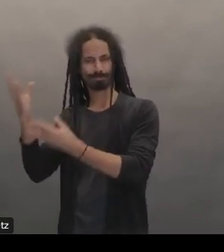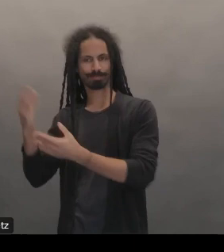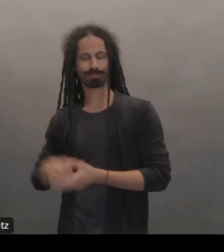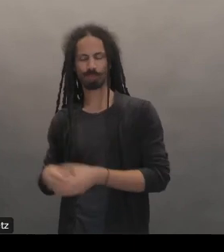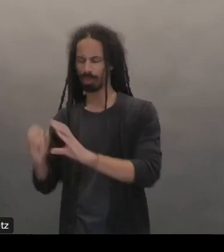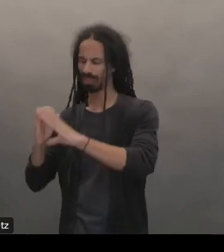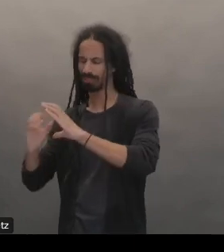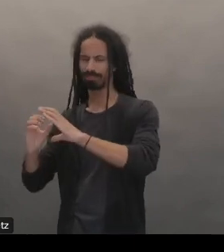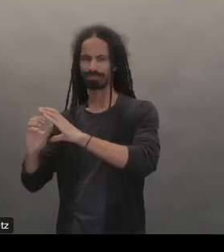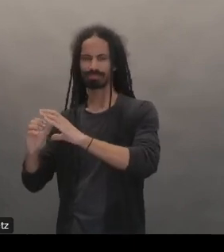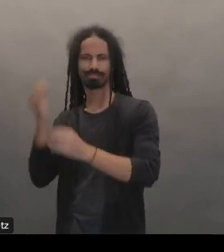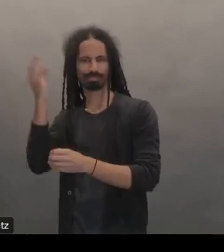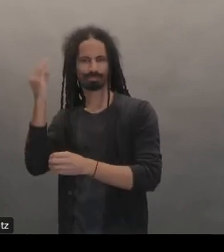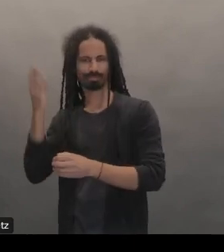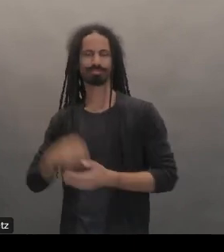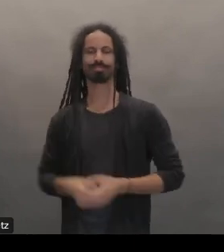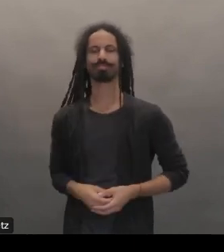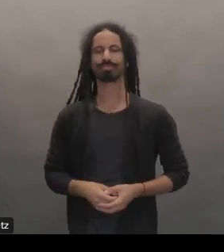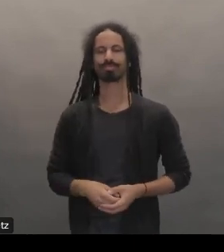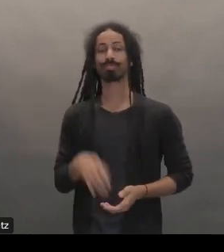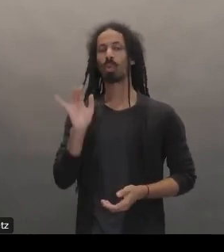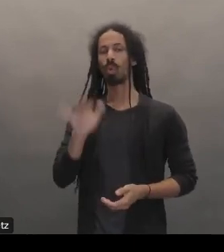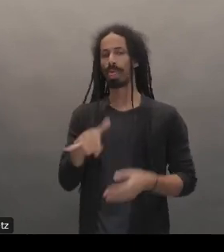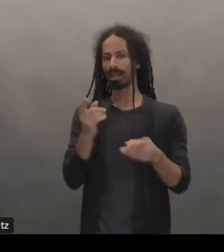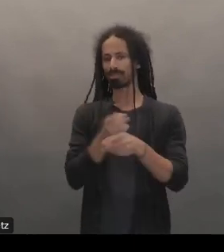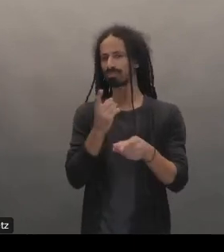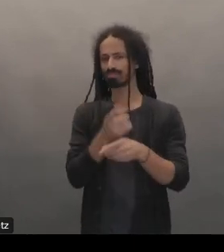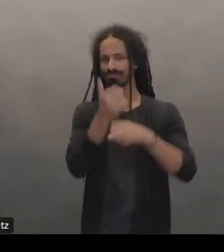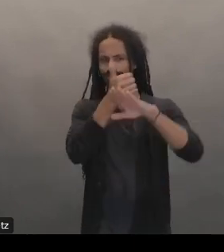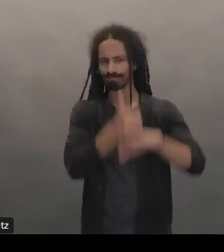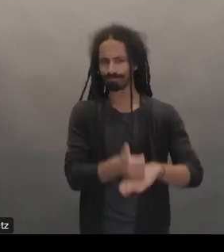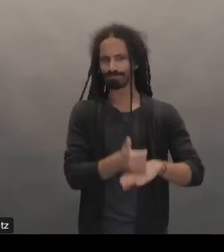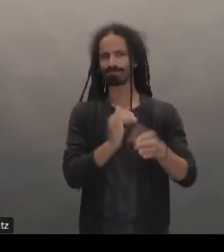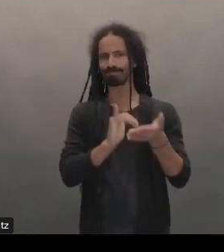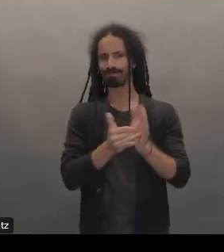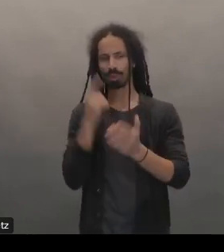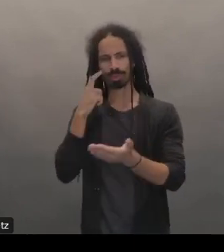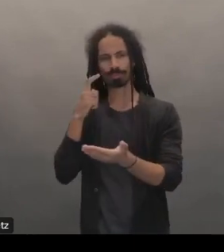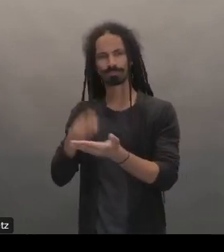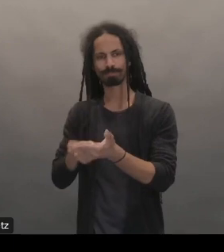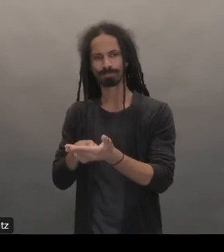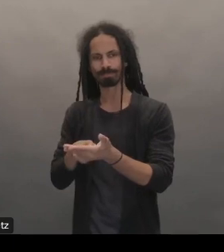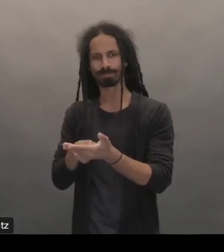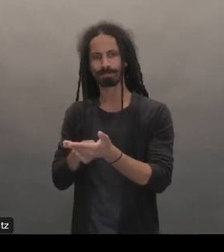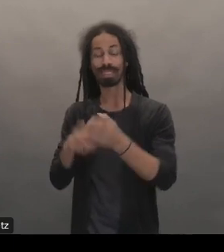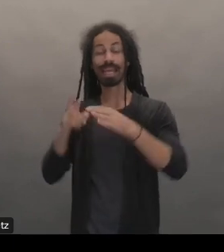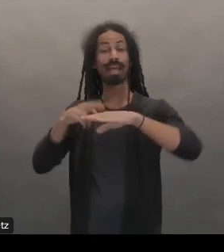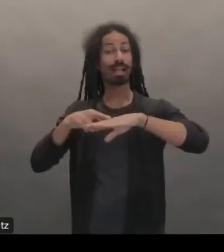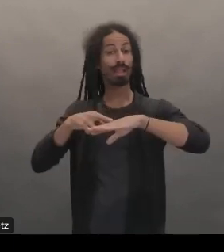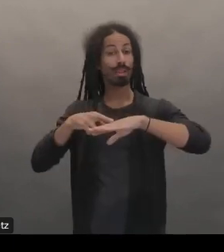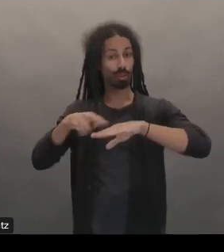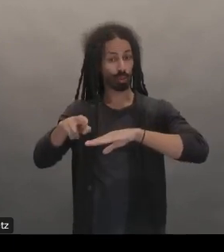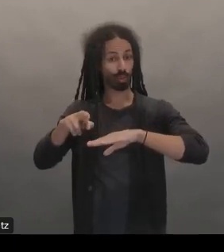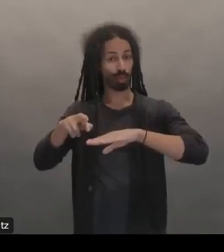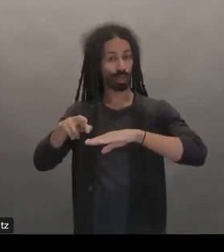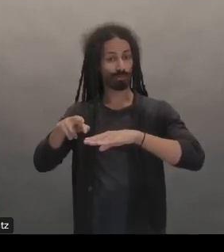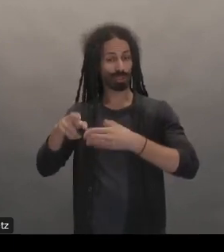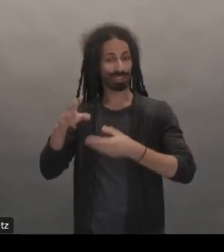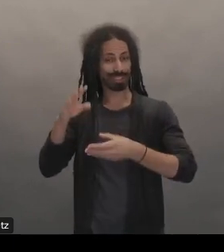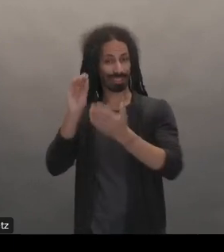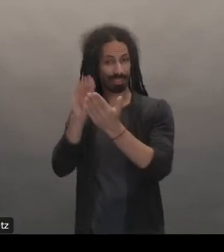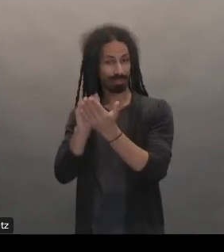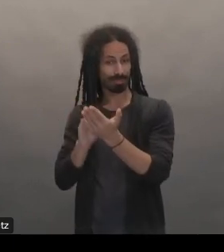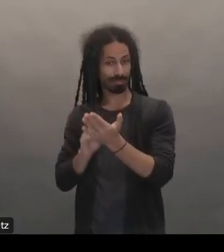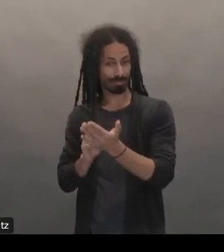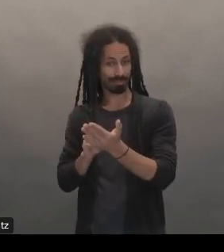So that's how you would provide an attribution. Here's what the reference entry would look like. If you're familiar with references, this should